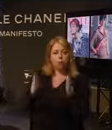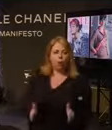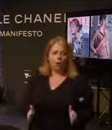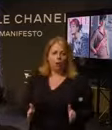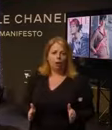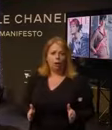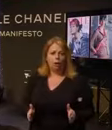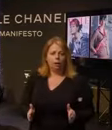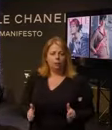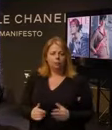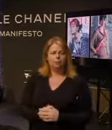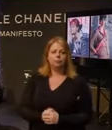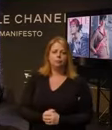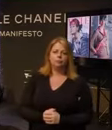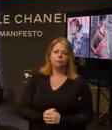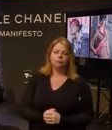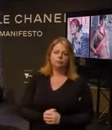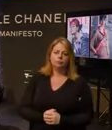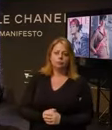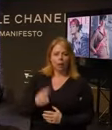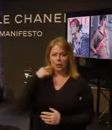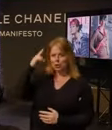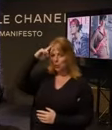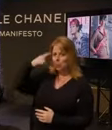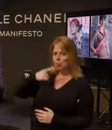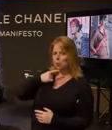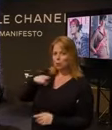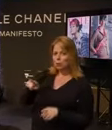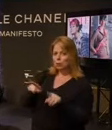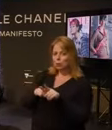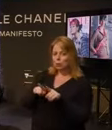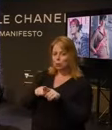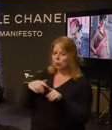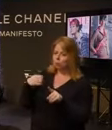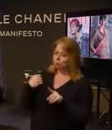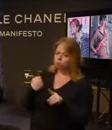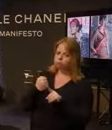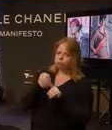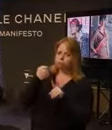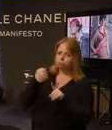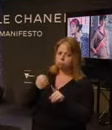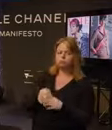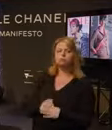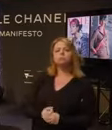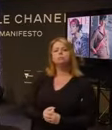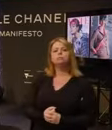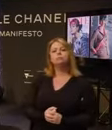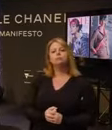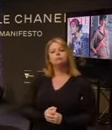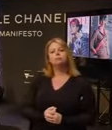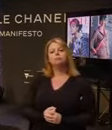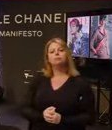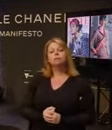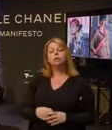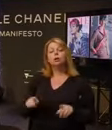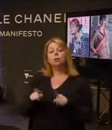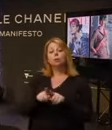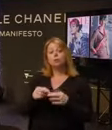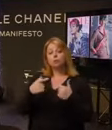really strong to me. And I think the portraits also constantly reinforce that. And I guess one of the other things just for